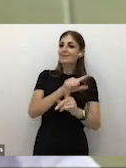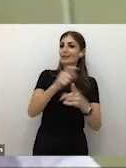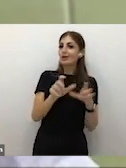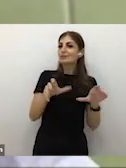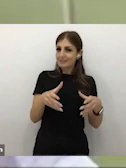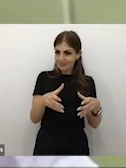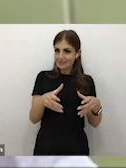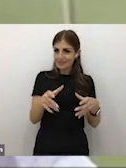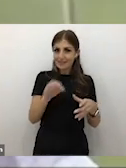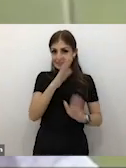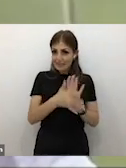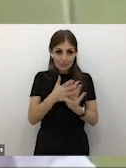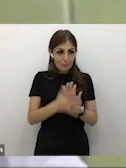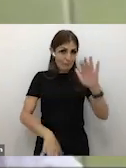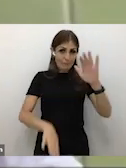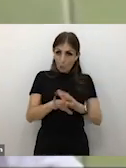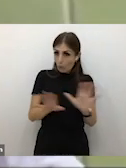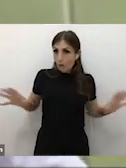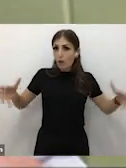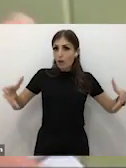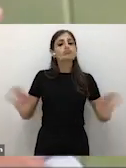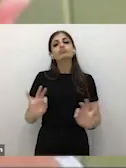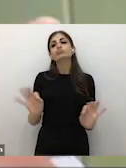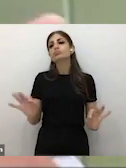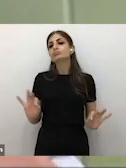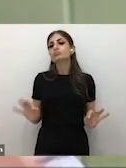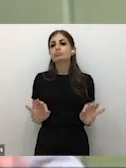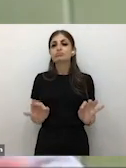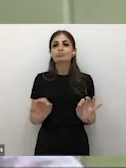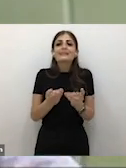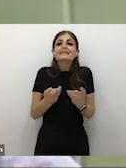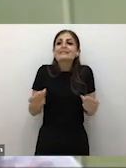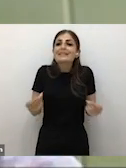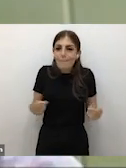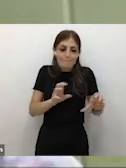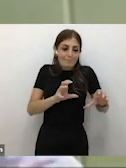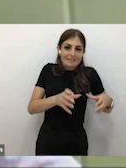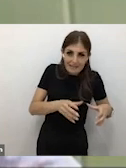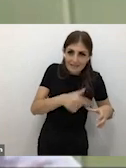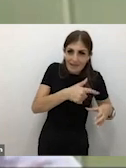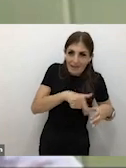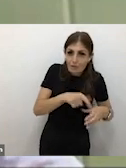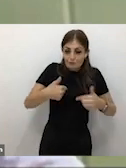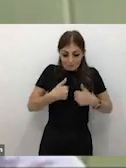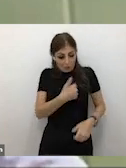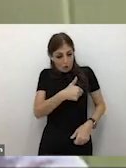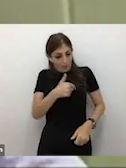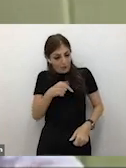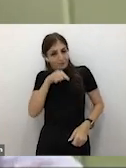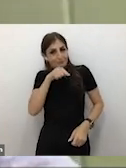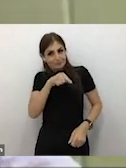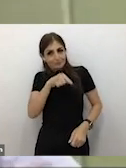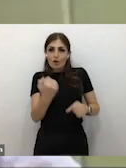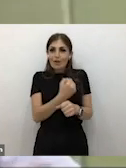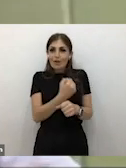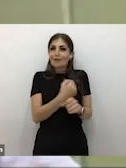doesn't necessarily need to mean the whole sector. It means in some part of the sector that you are committed to